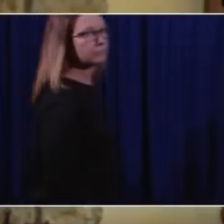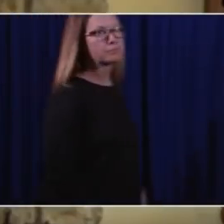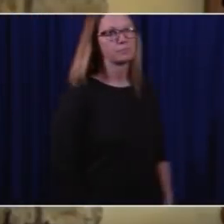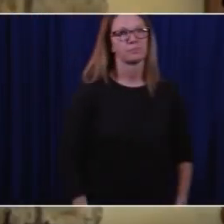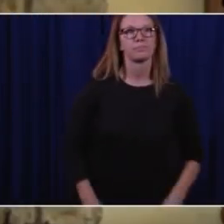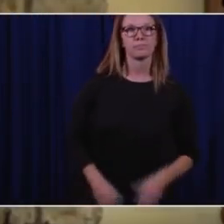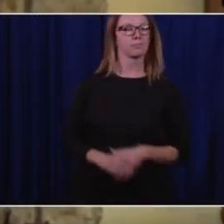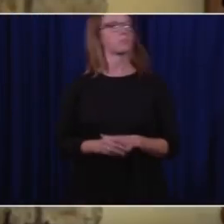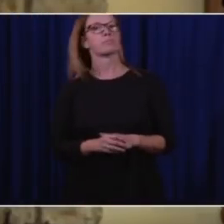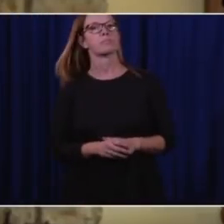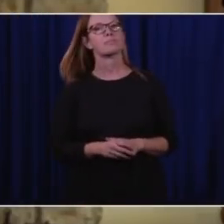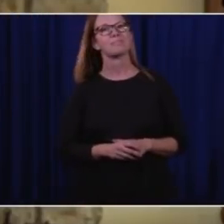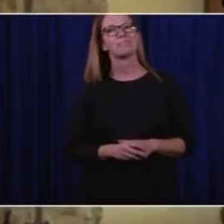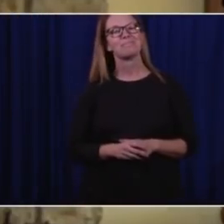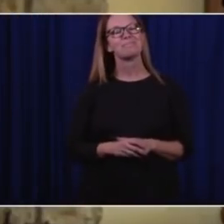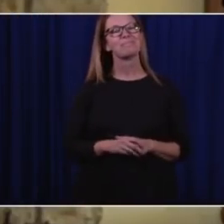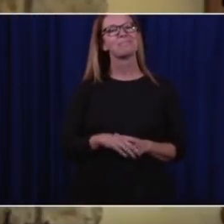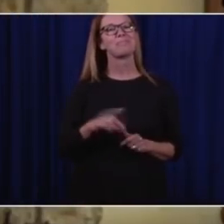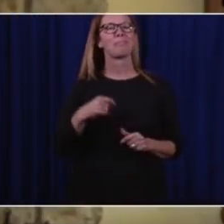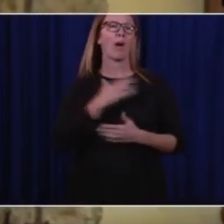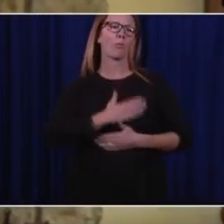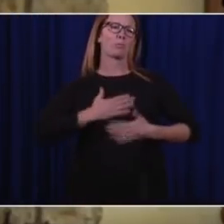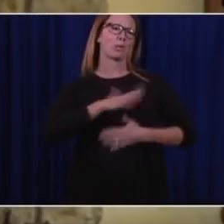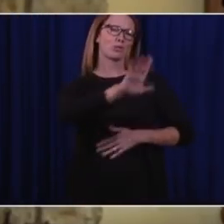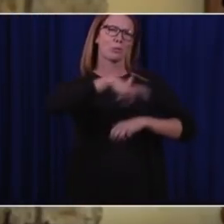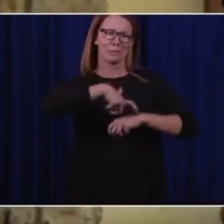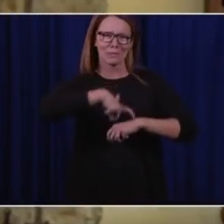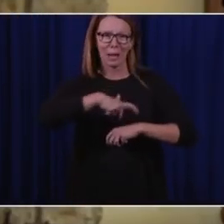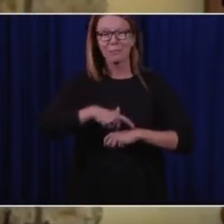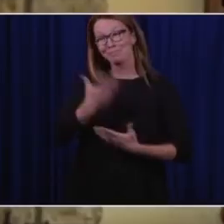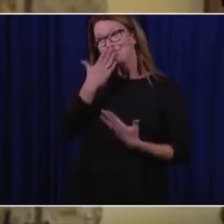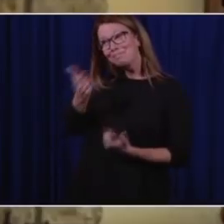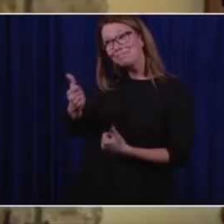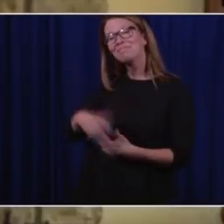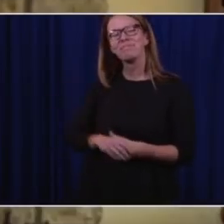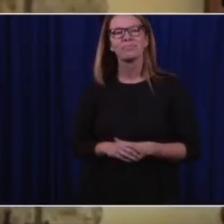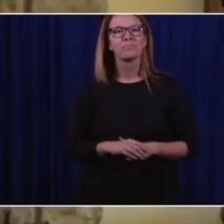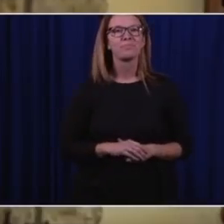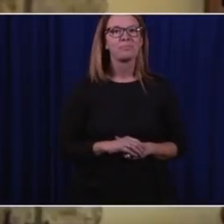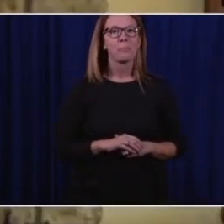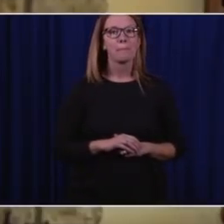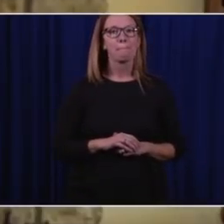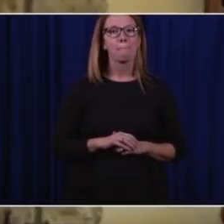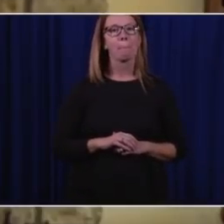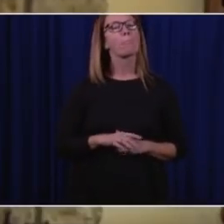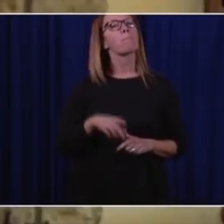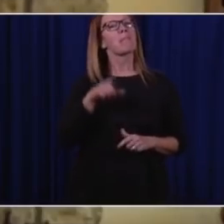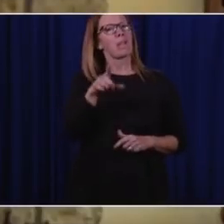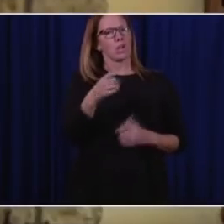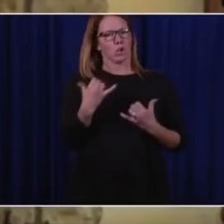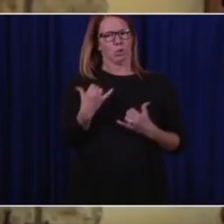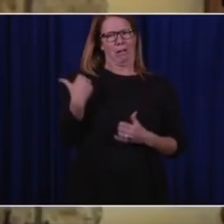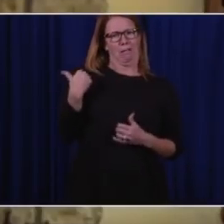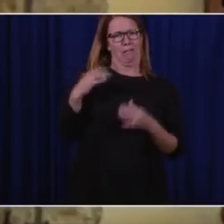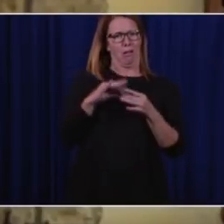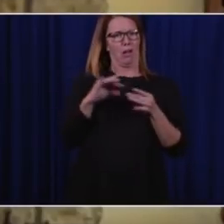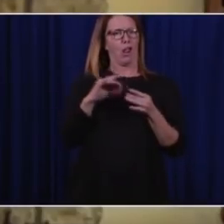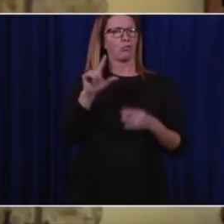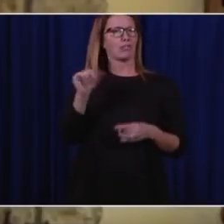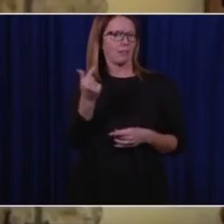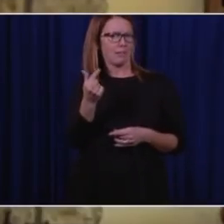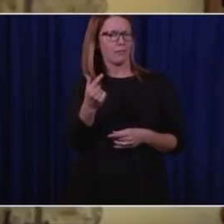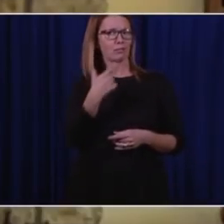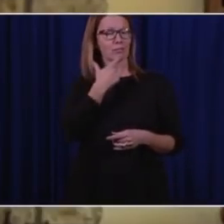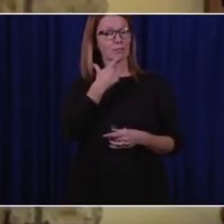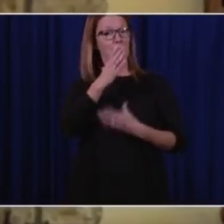Hi, Governor. Always appreciate the time. Thank you. Earlier today, the lieutenant governor said that part of the